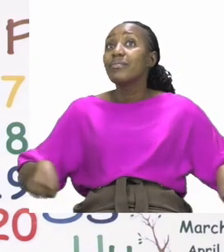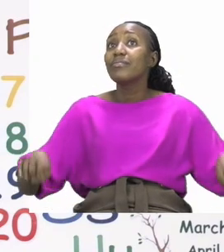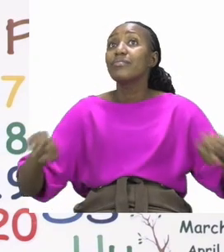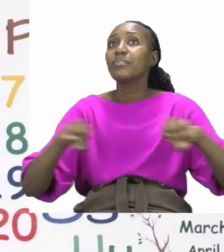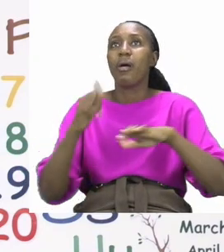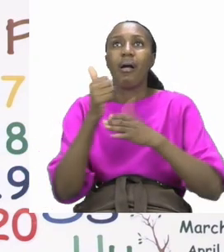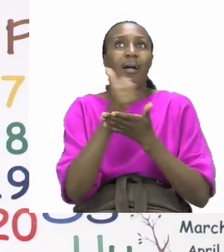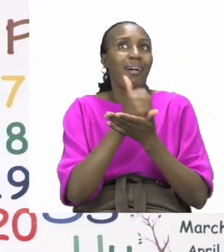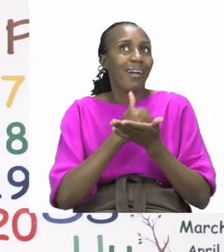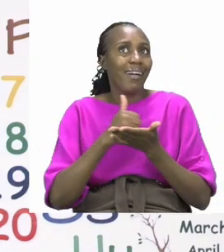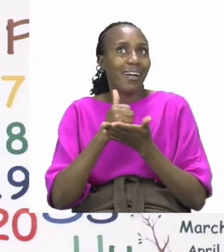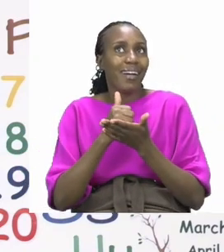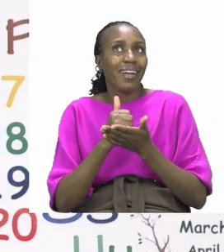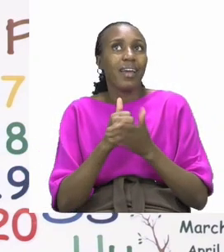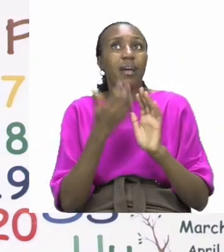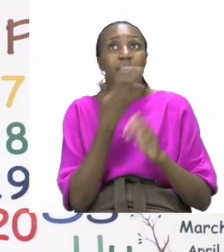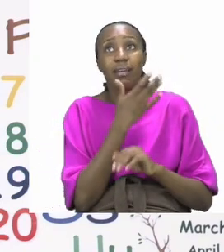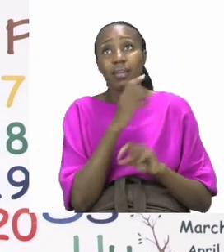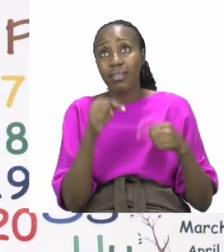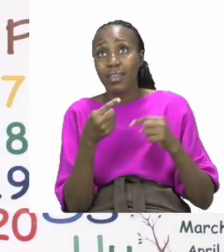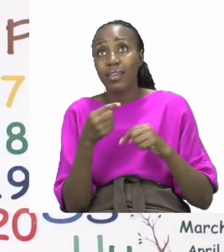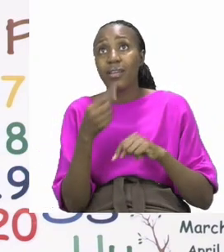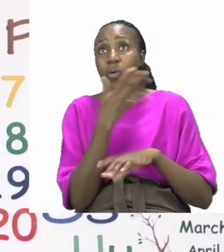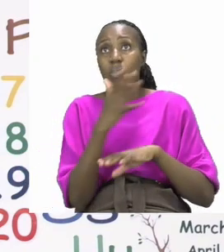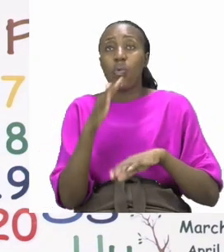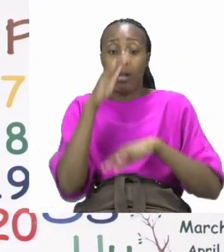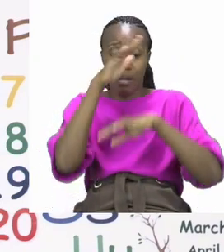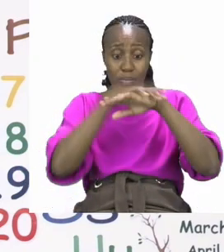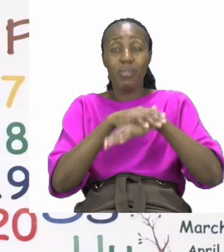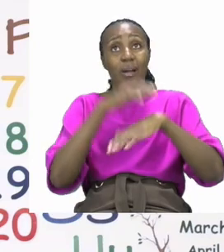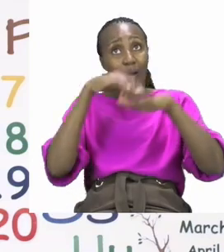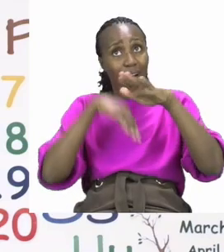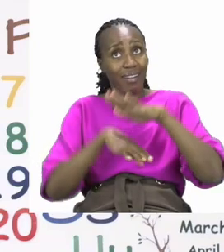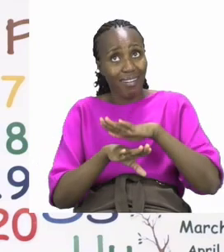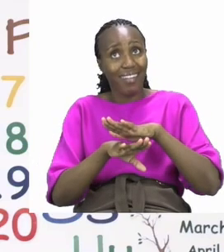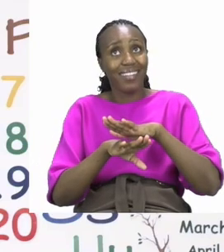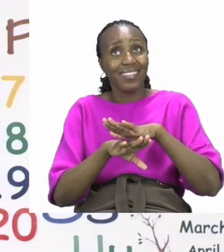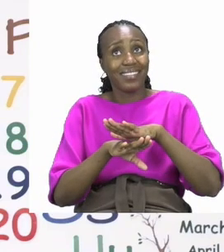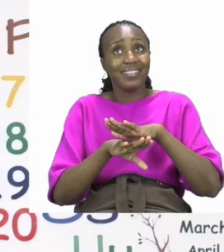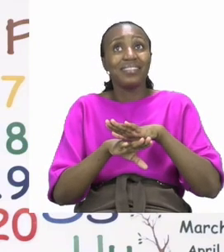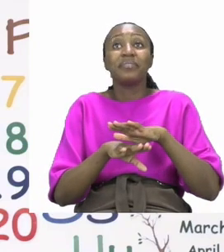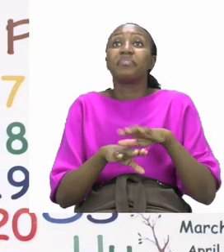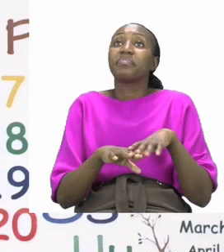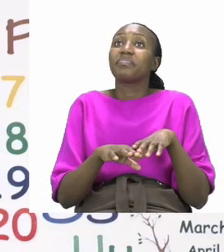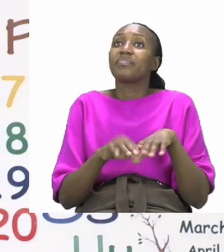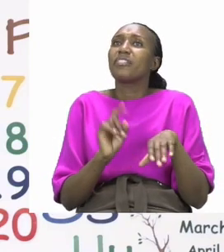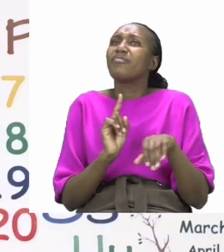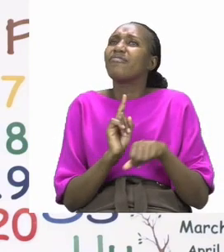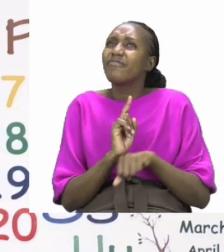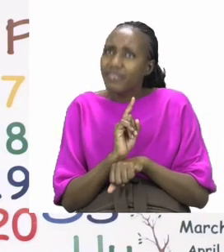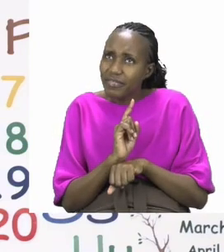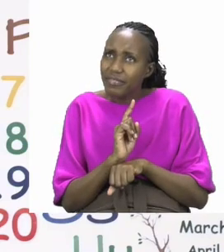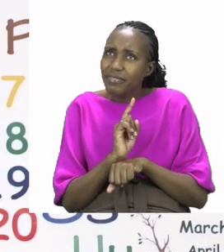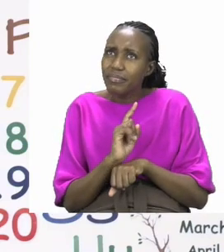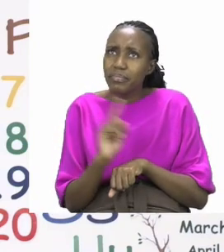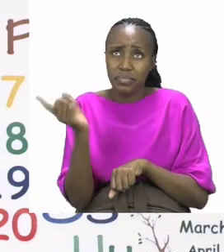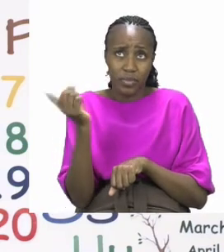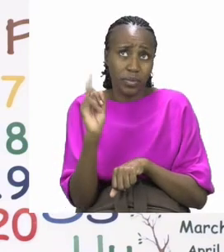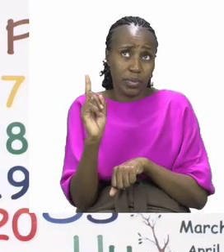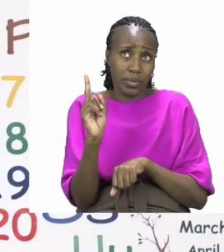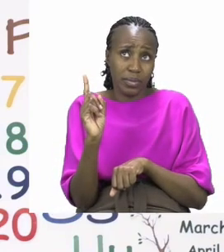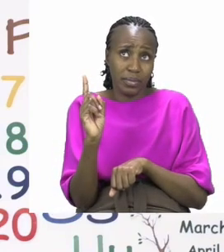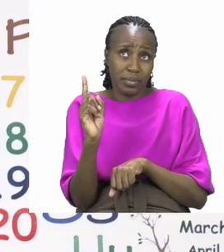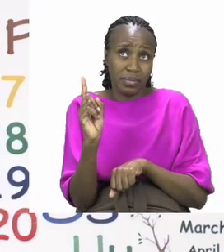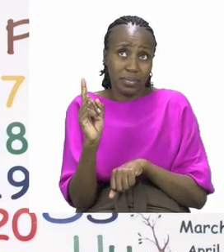environment, floating and sinking. But before we get into any lessons, boys and girls, we